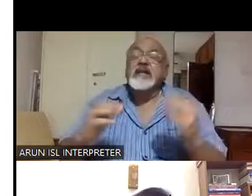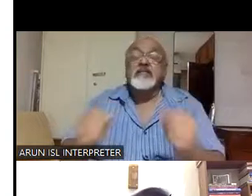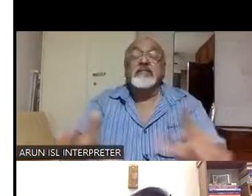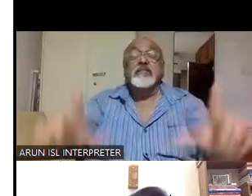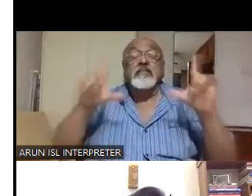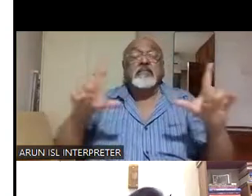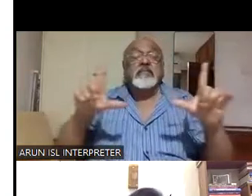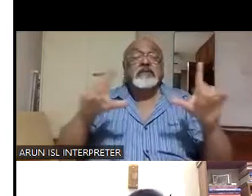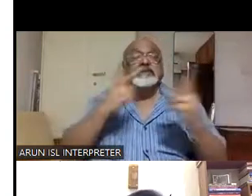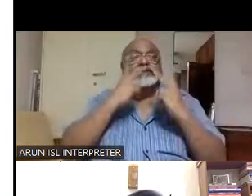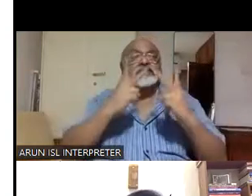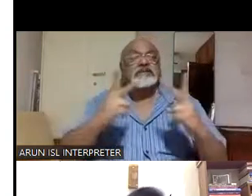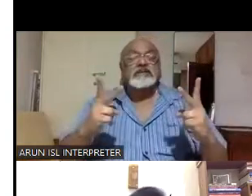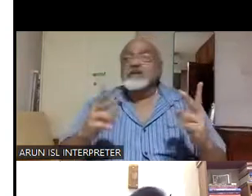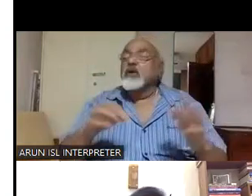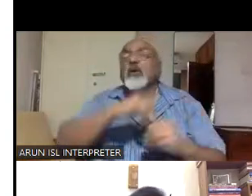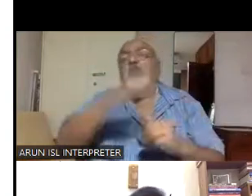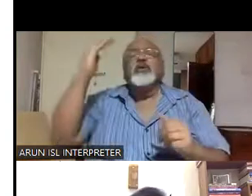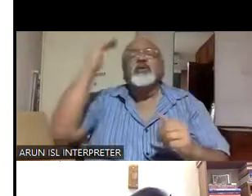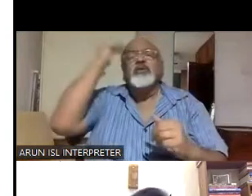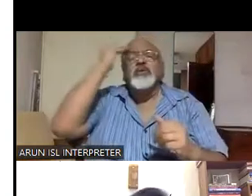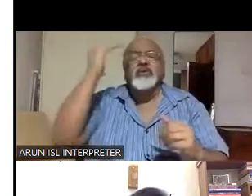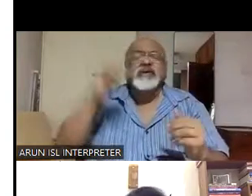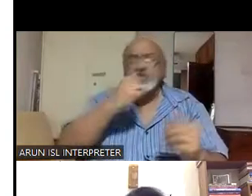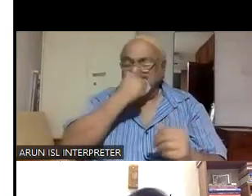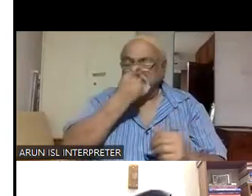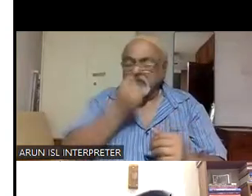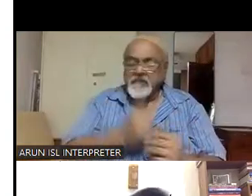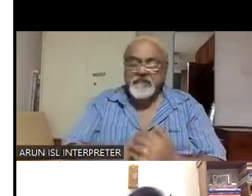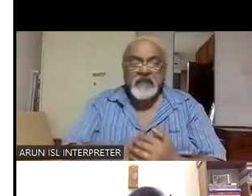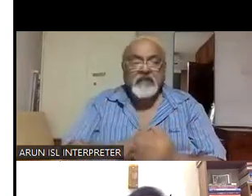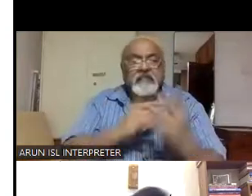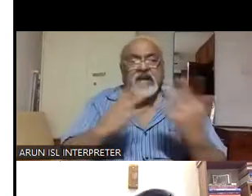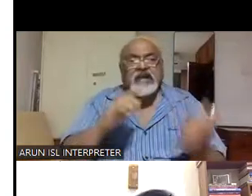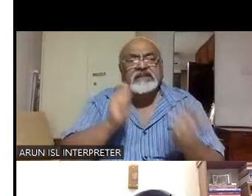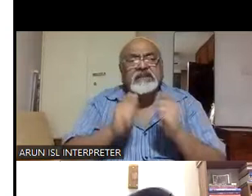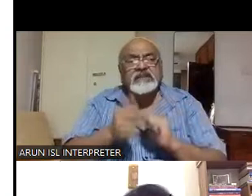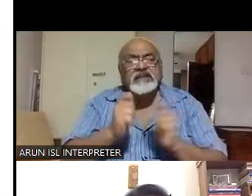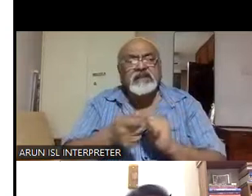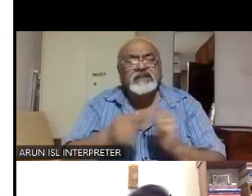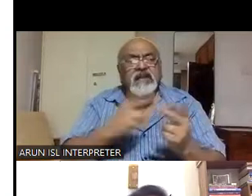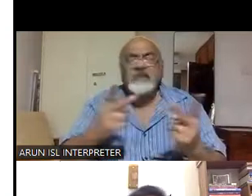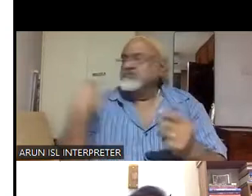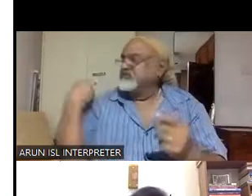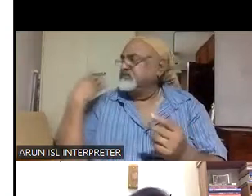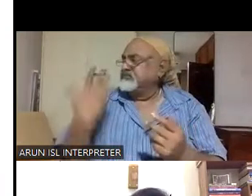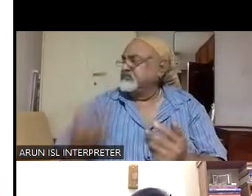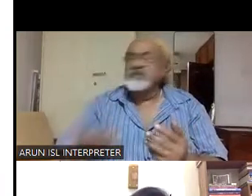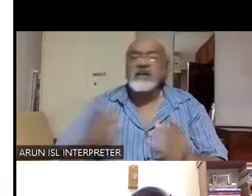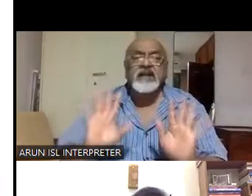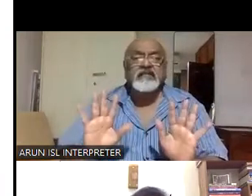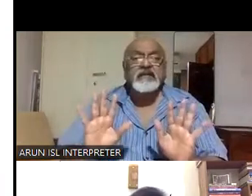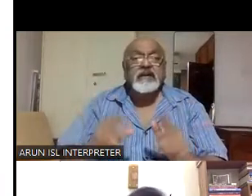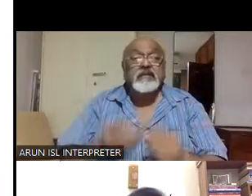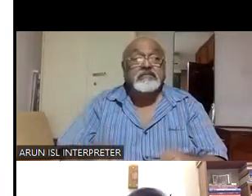forefront. See, all of us know that a lot of changes have been happening recently. More